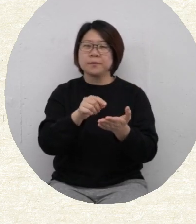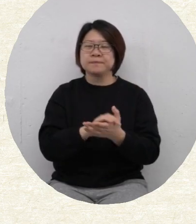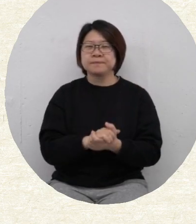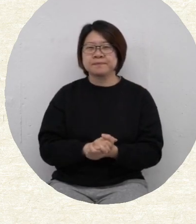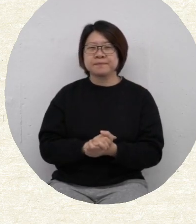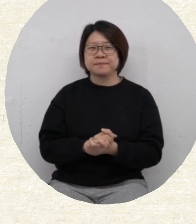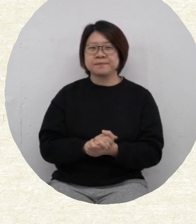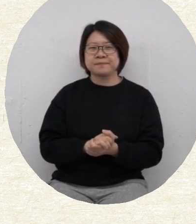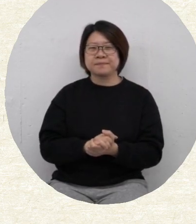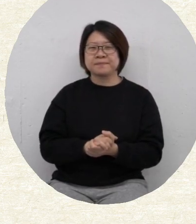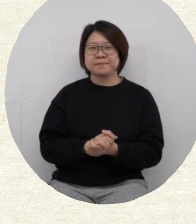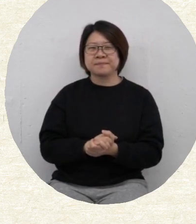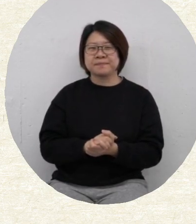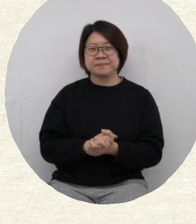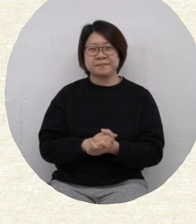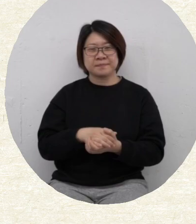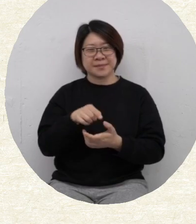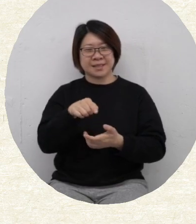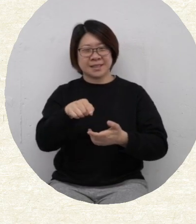Yeah.